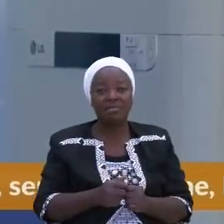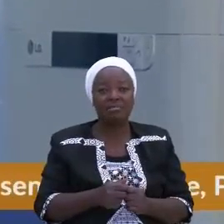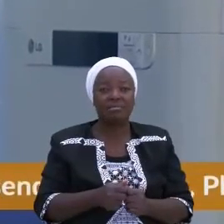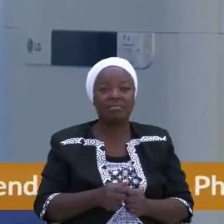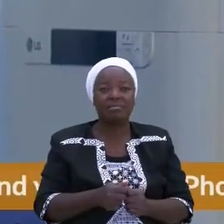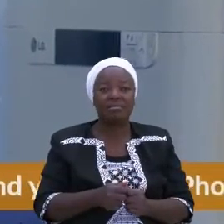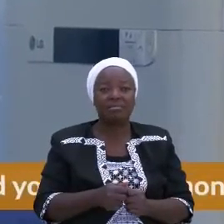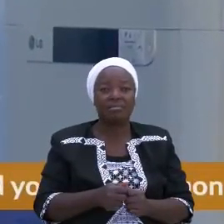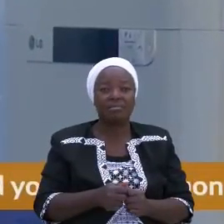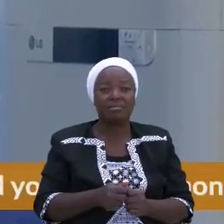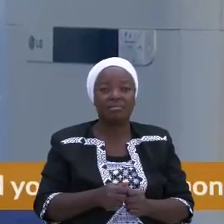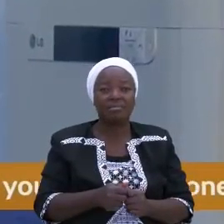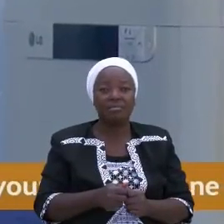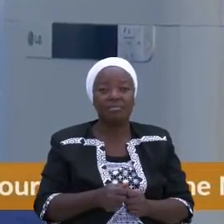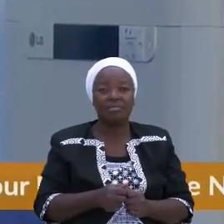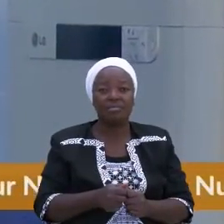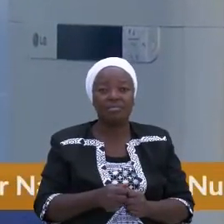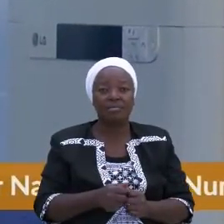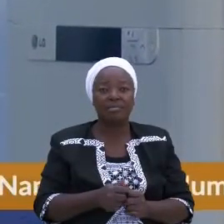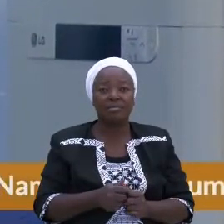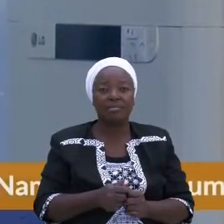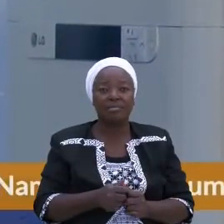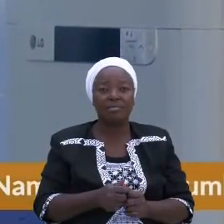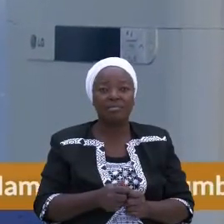are taking around